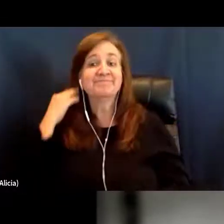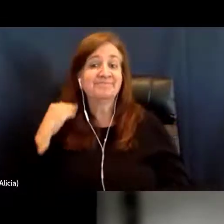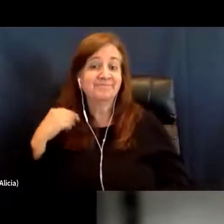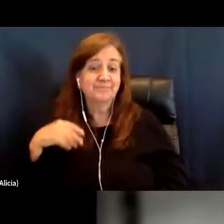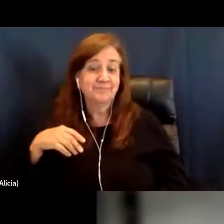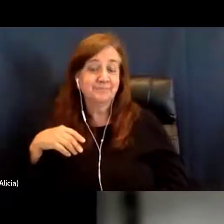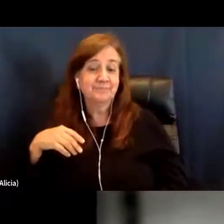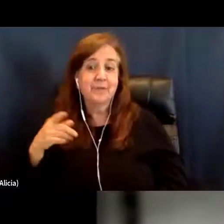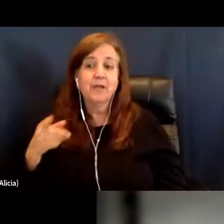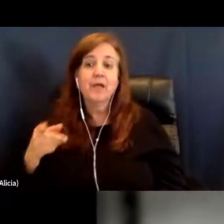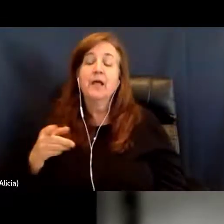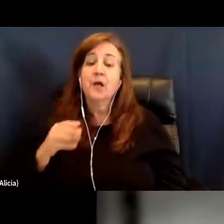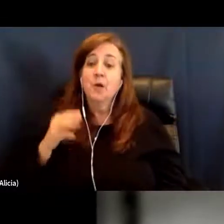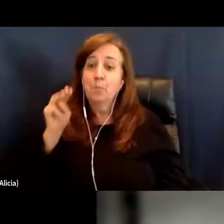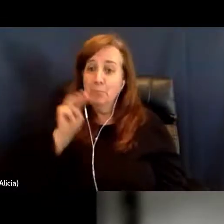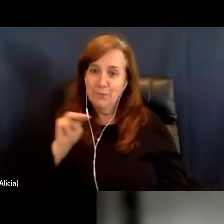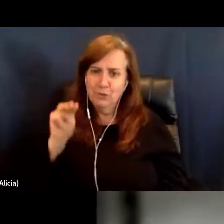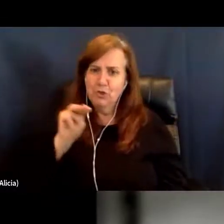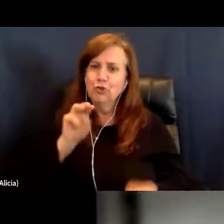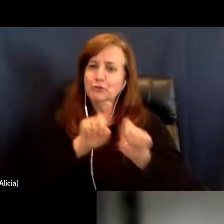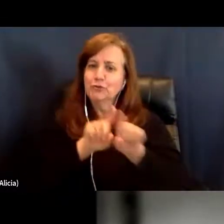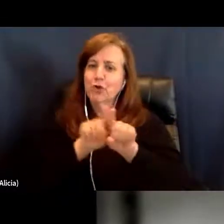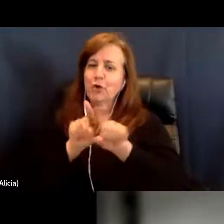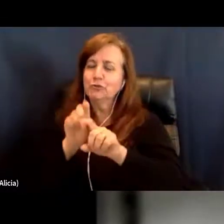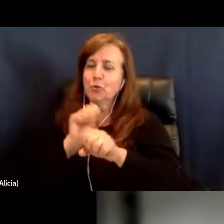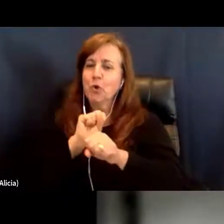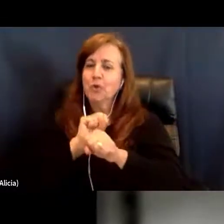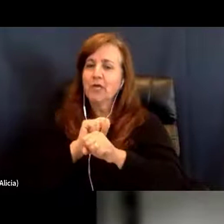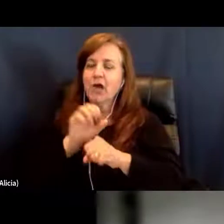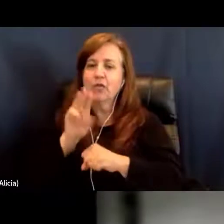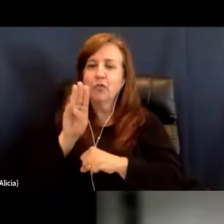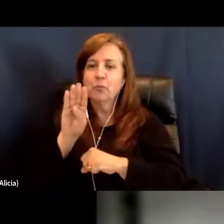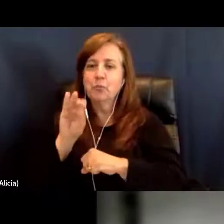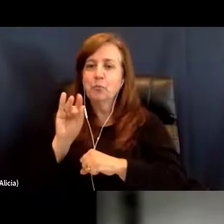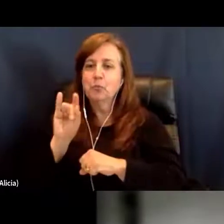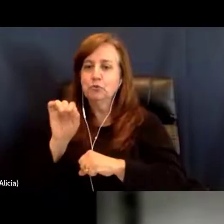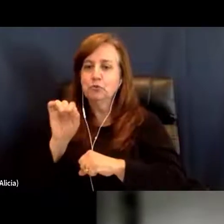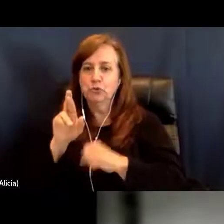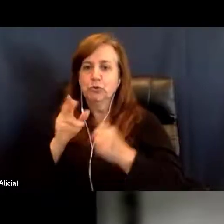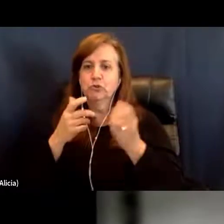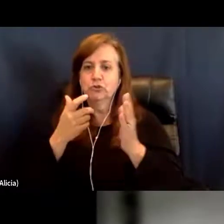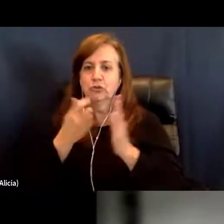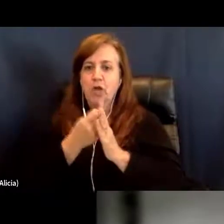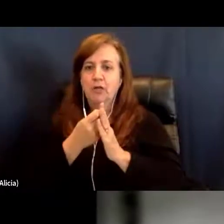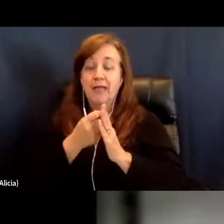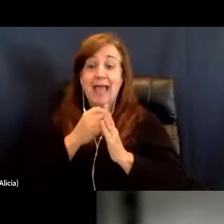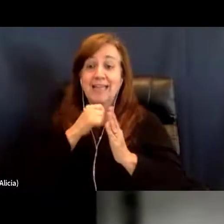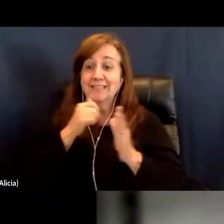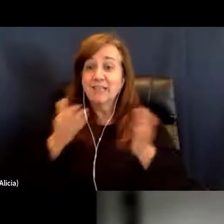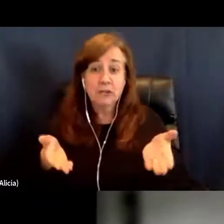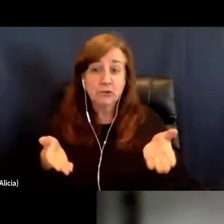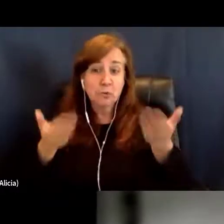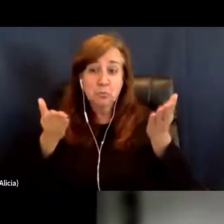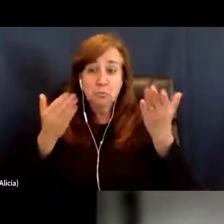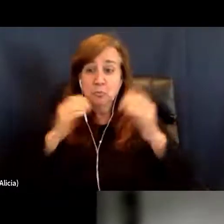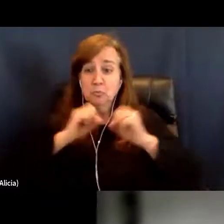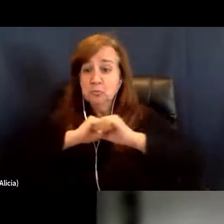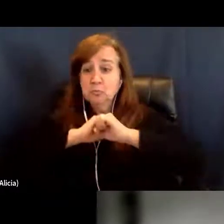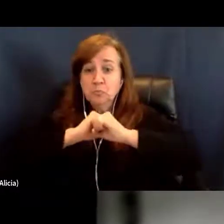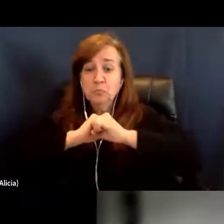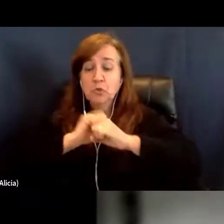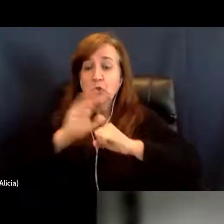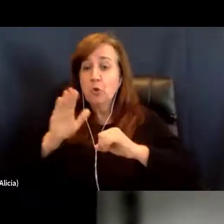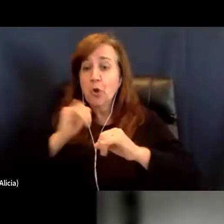The Moderna is also working on a booster shot, and the boosters are not actually to amp up your immunity against the